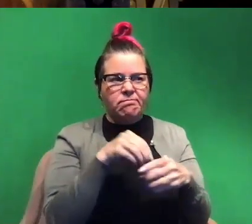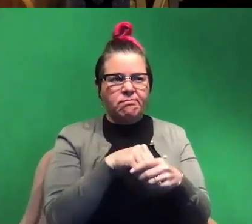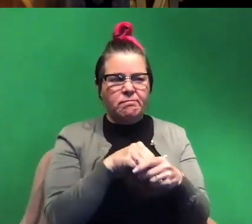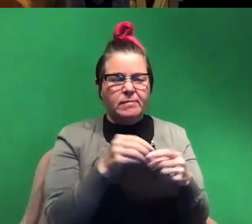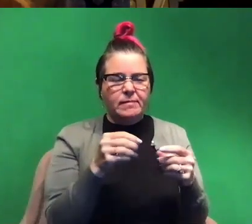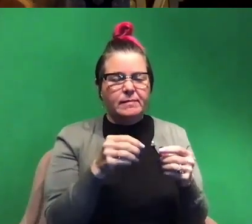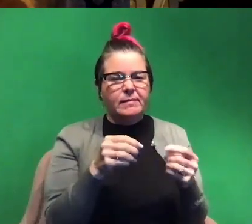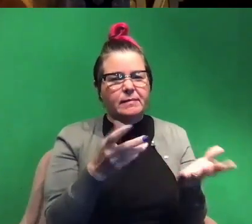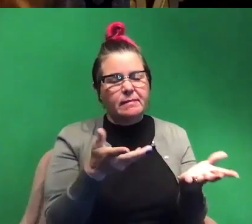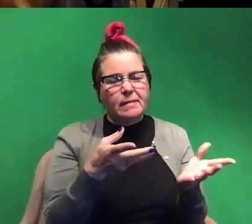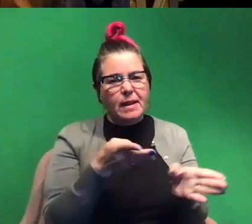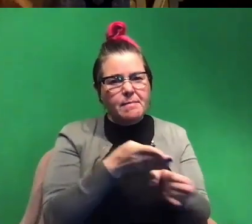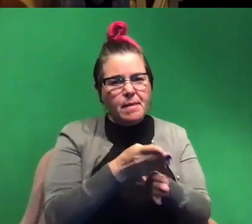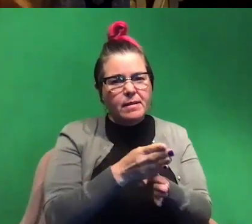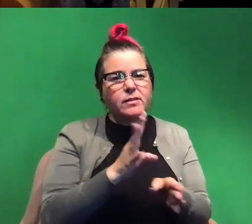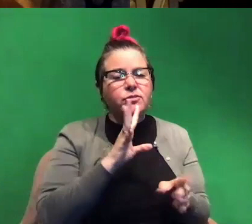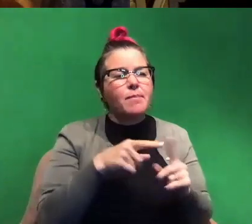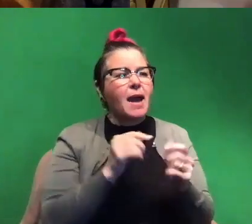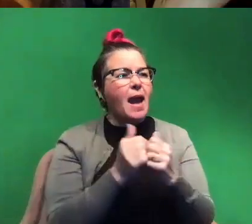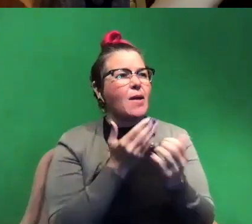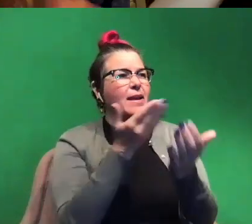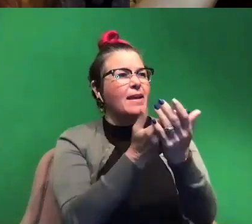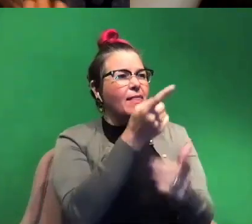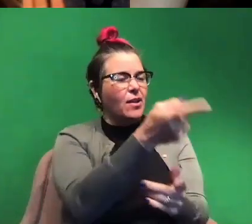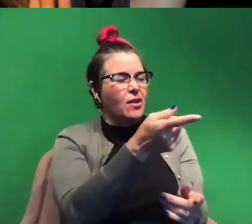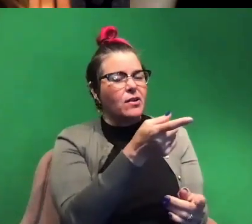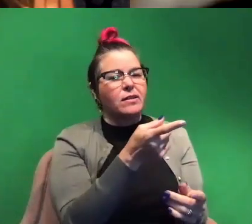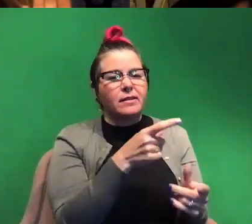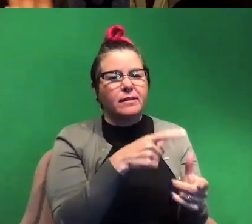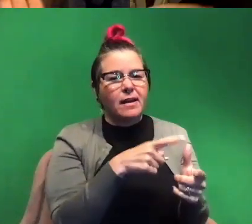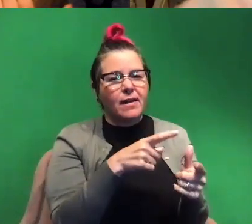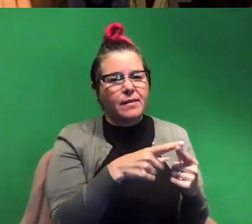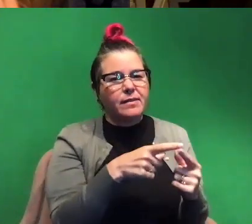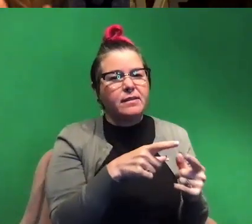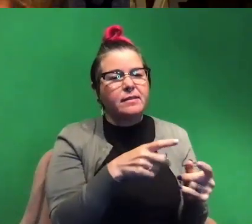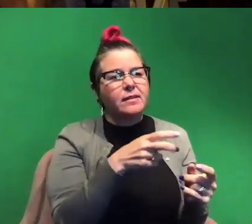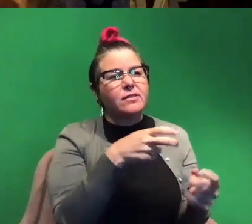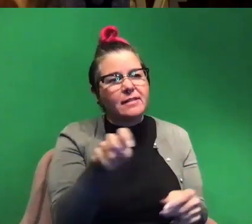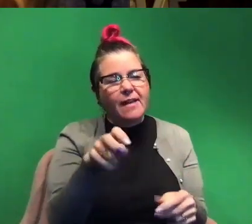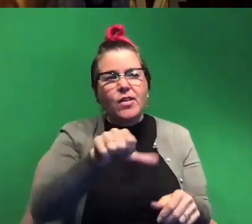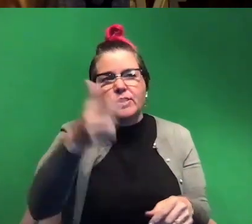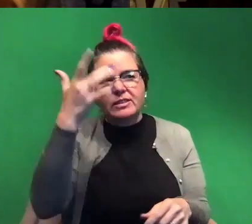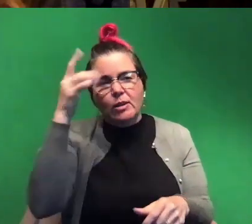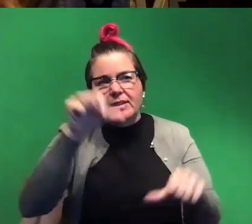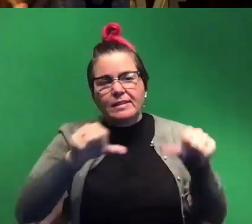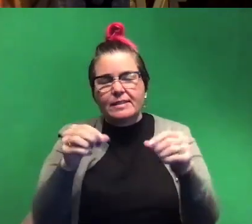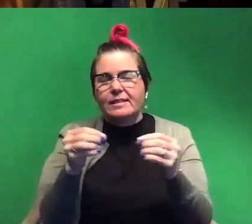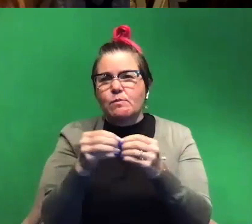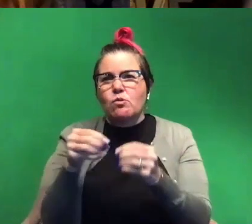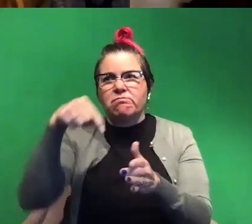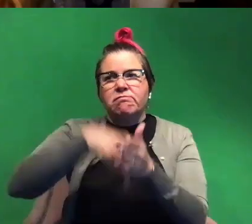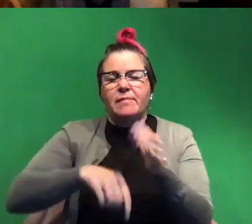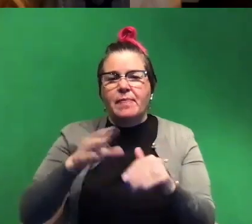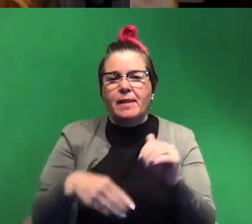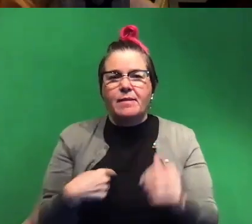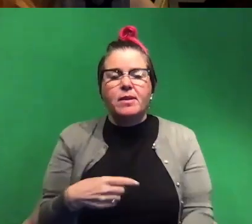mainly talk about plans to get there, and then we Great. go to really smart scientists that study that in a lot more detail than I do. No worries.